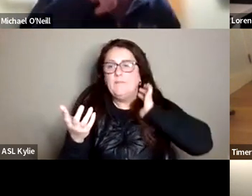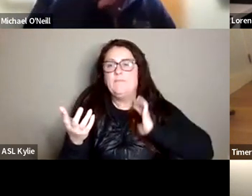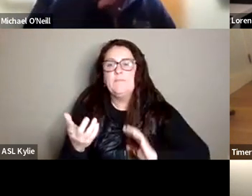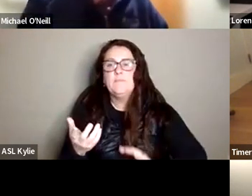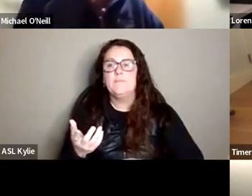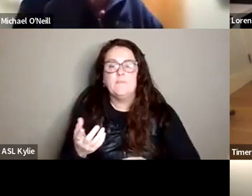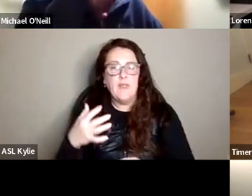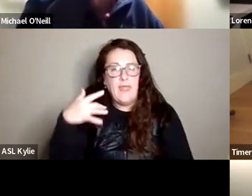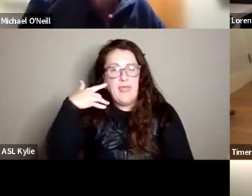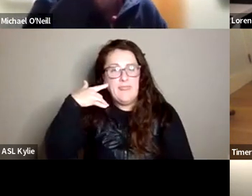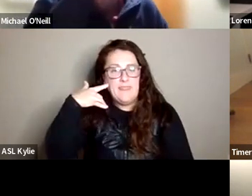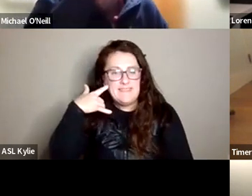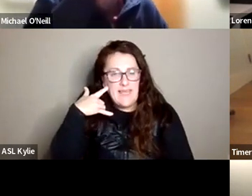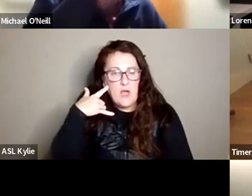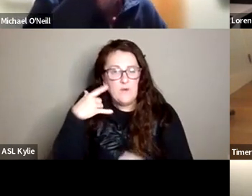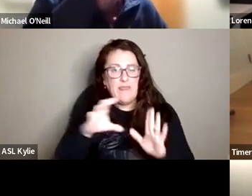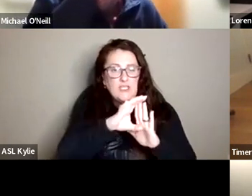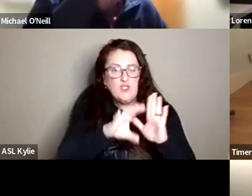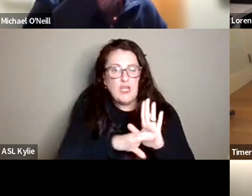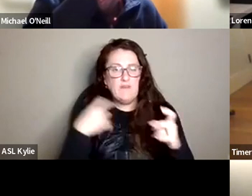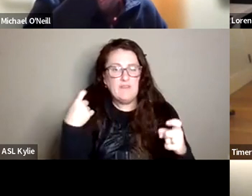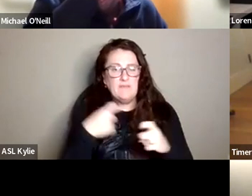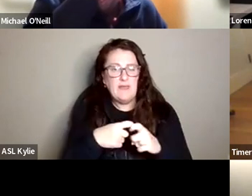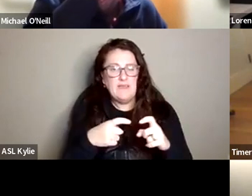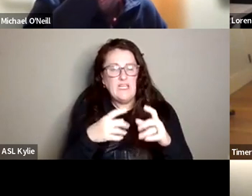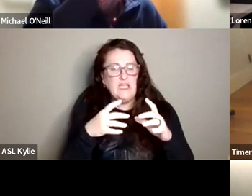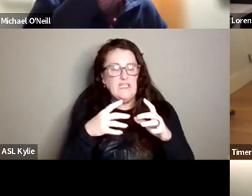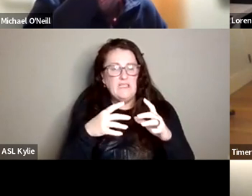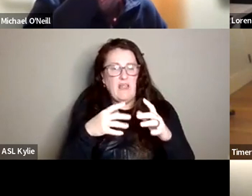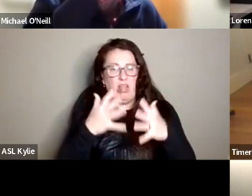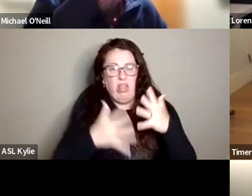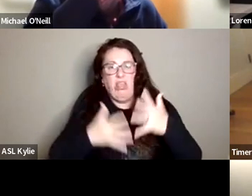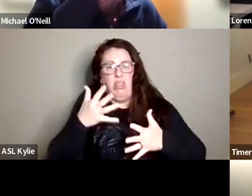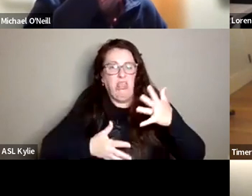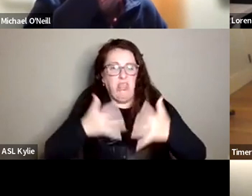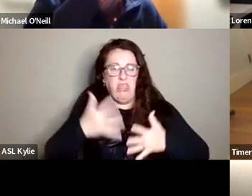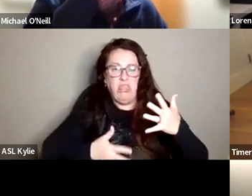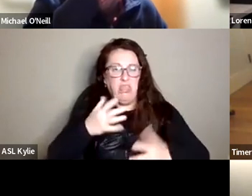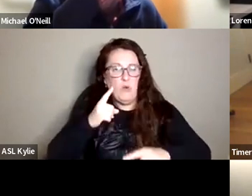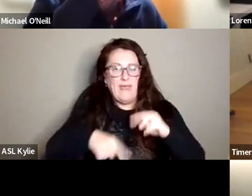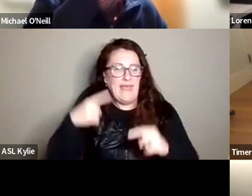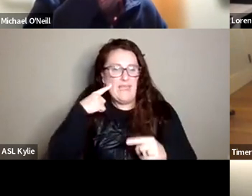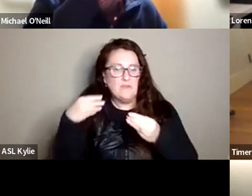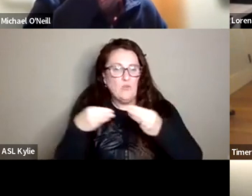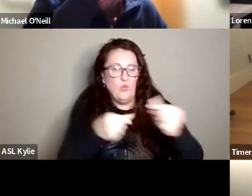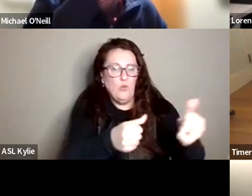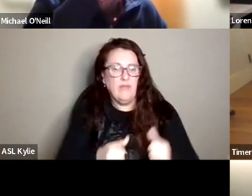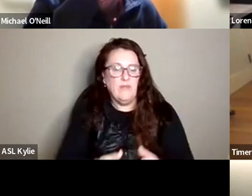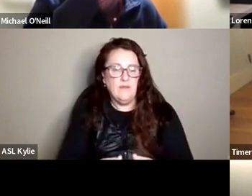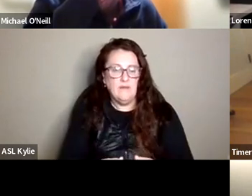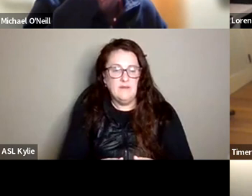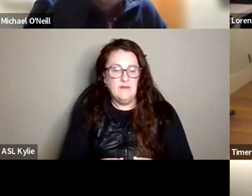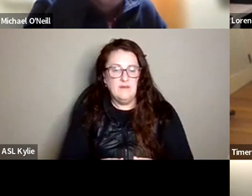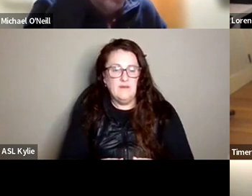the sound in the Spanish channel is very choppy and it's not heard well. I'll use